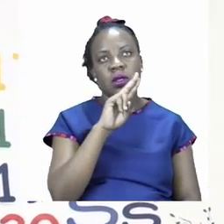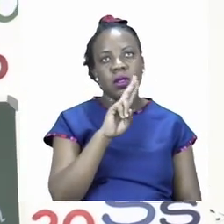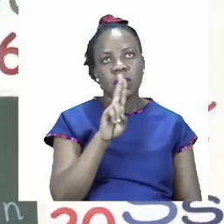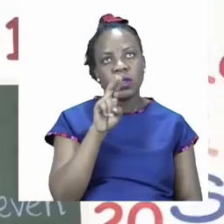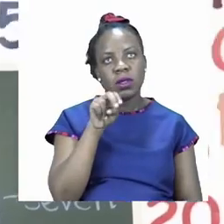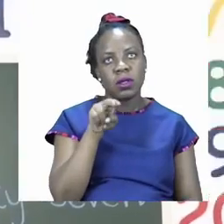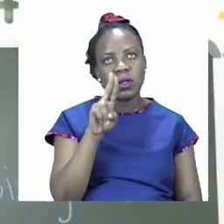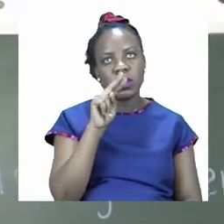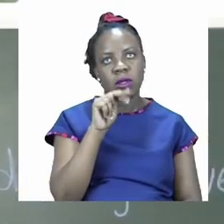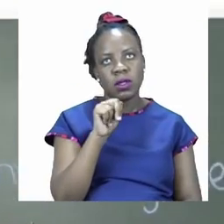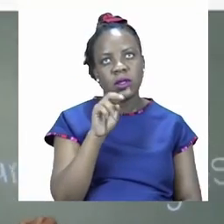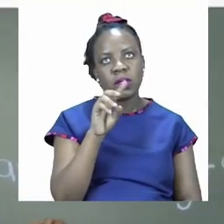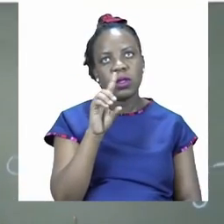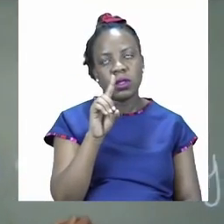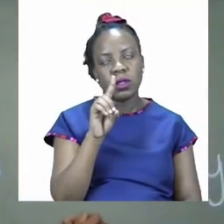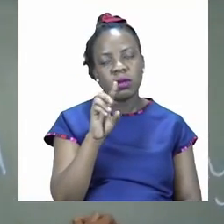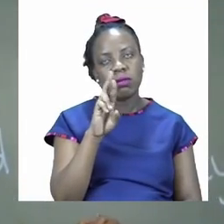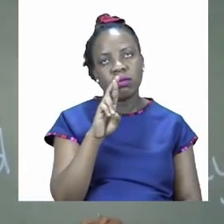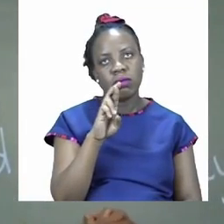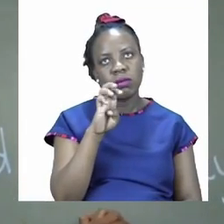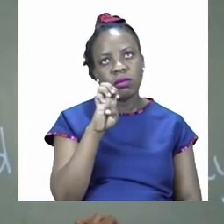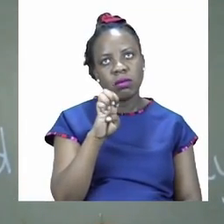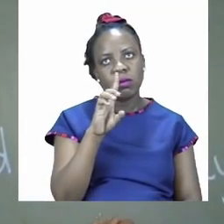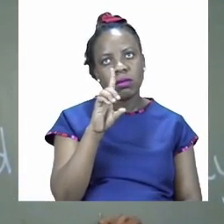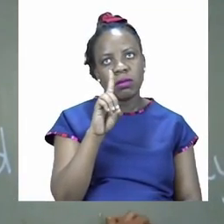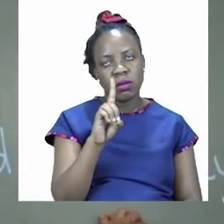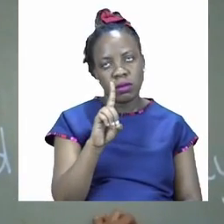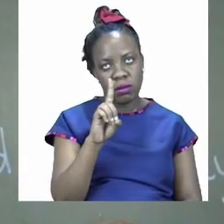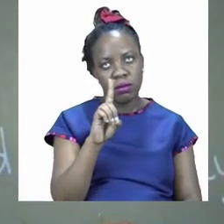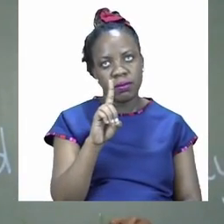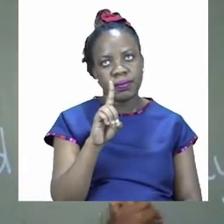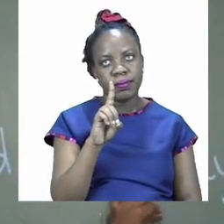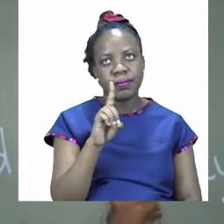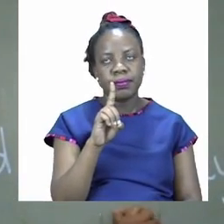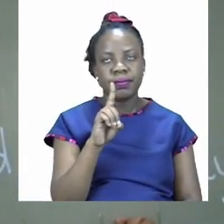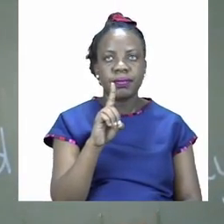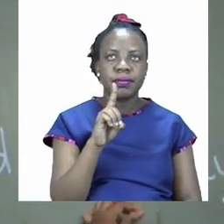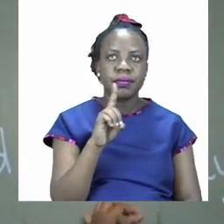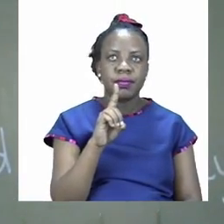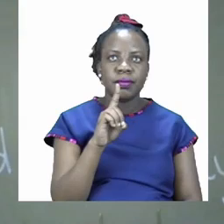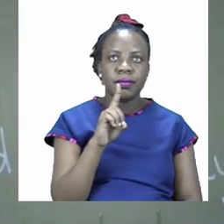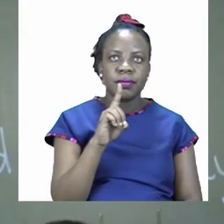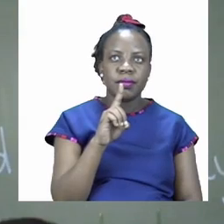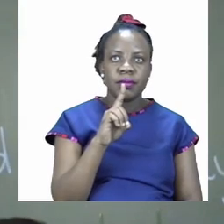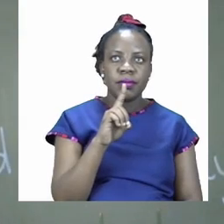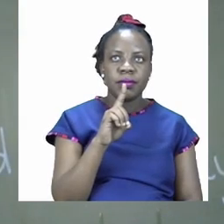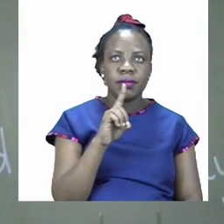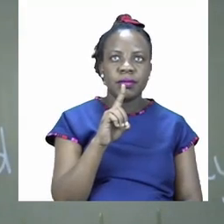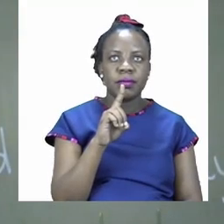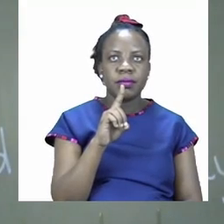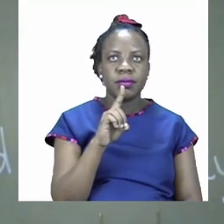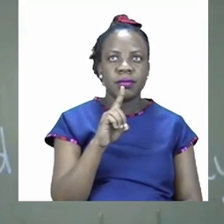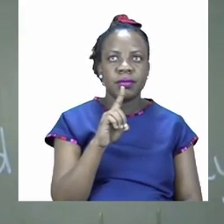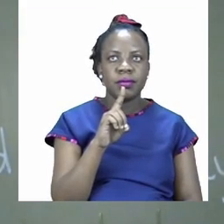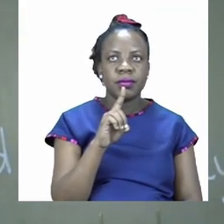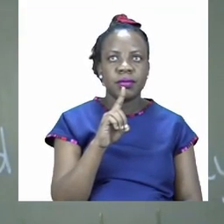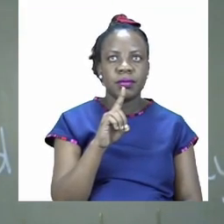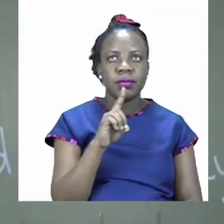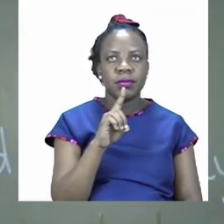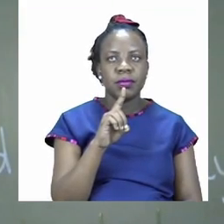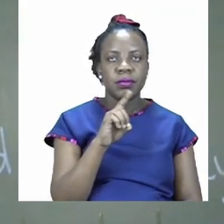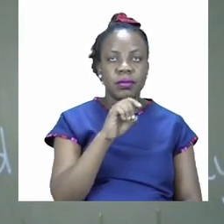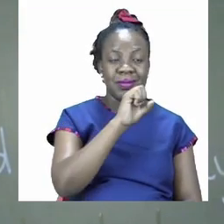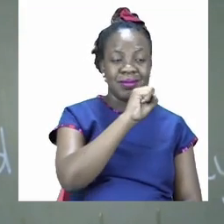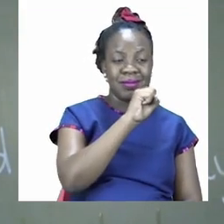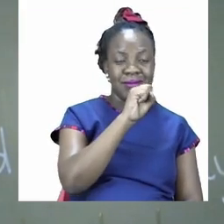Very good. Make sure that your handwriting is nice and neat. So I've written